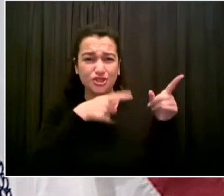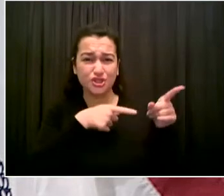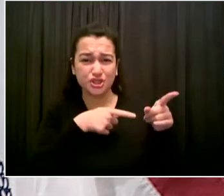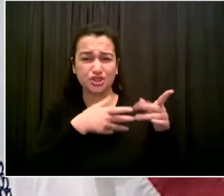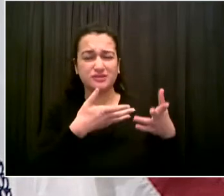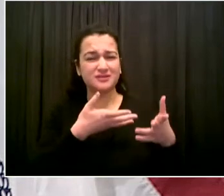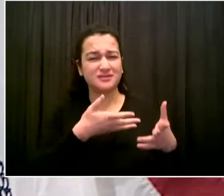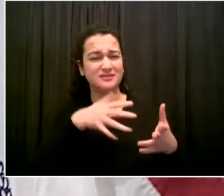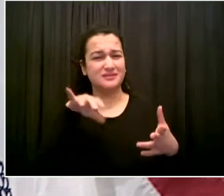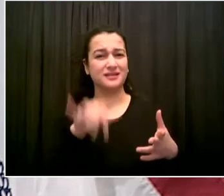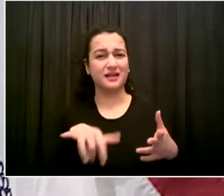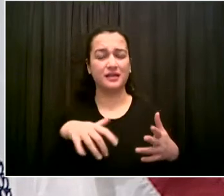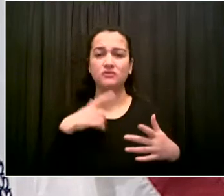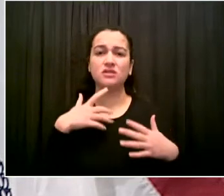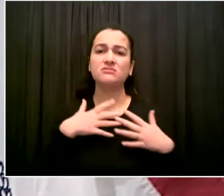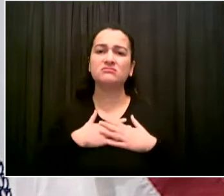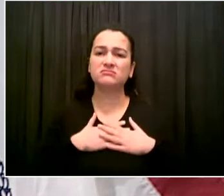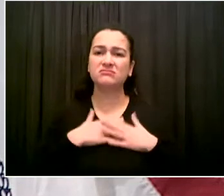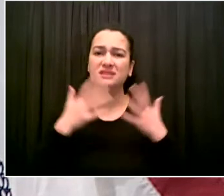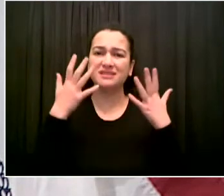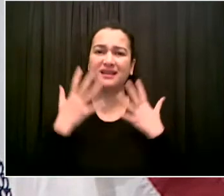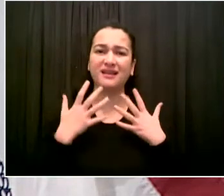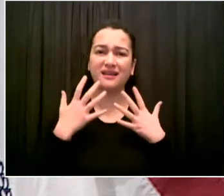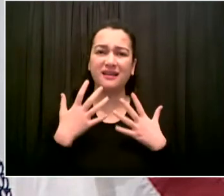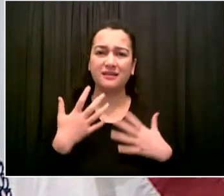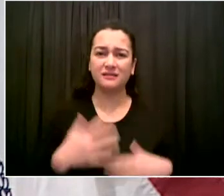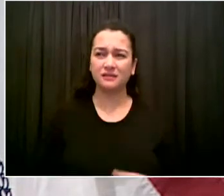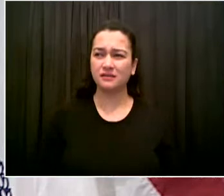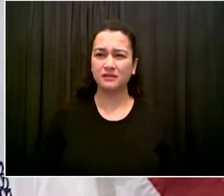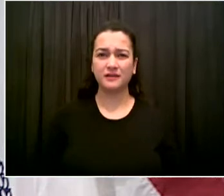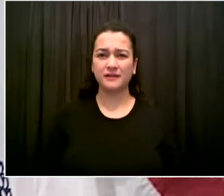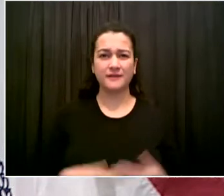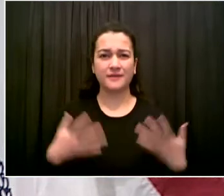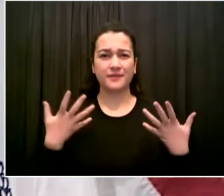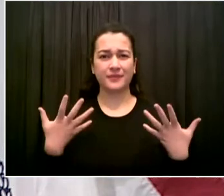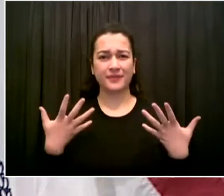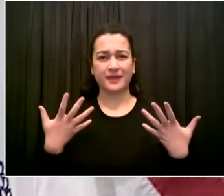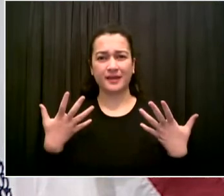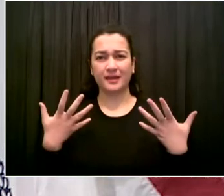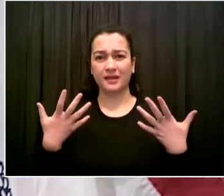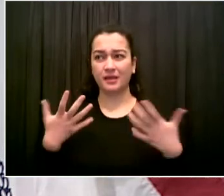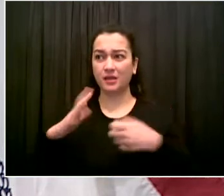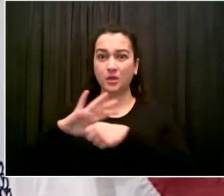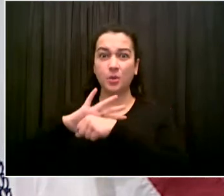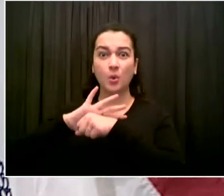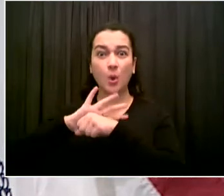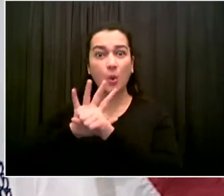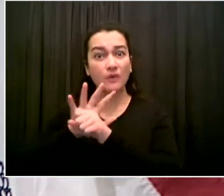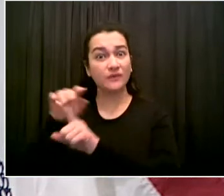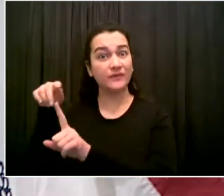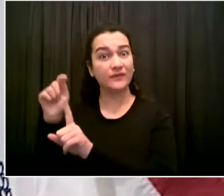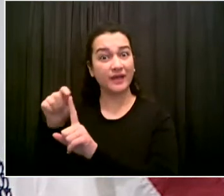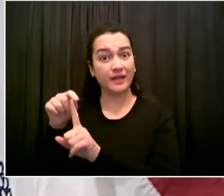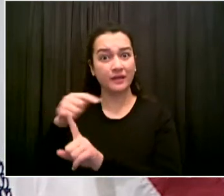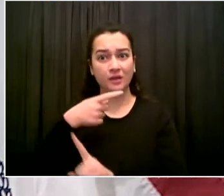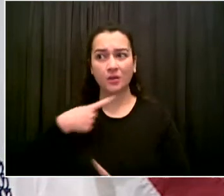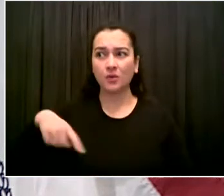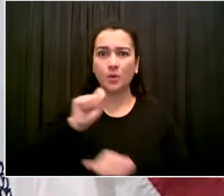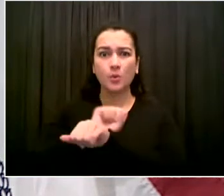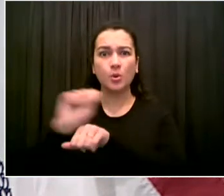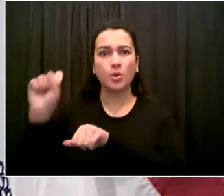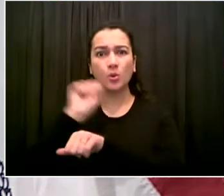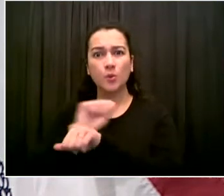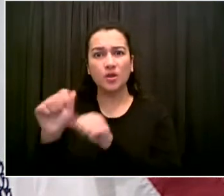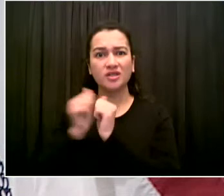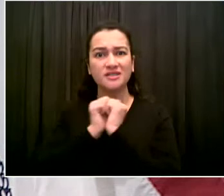a violent form is extraordinarily distressing. And we all need to understand the pain that Asian Americans are going through right now in